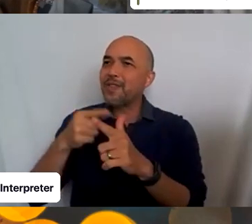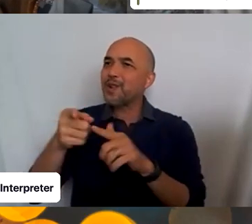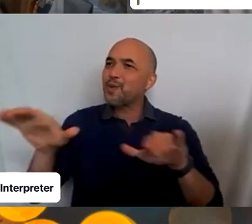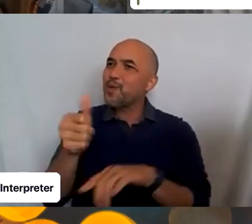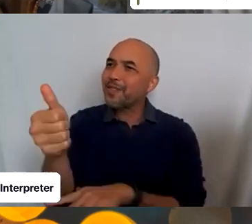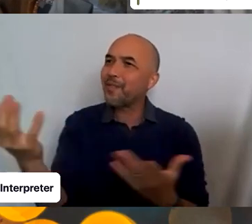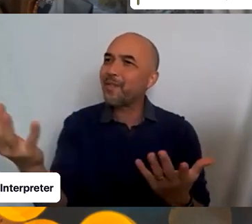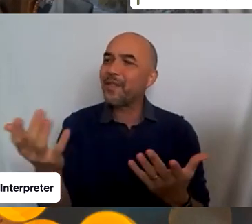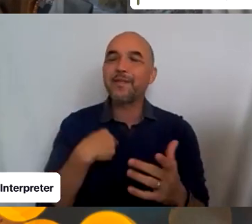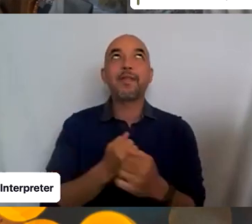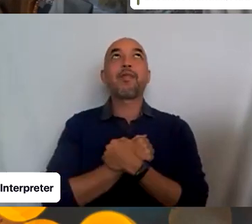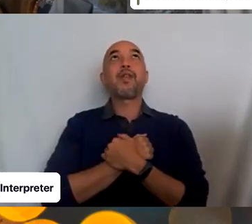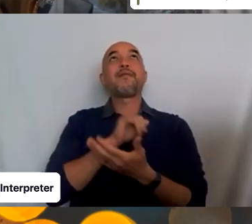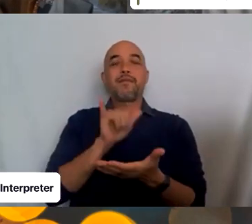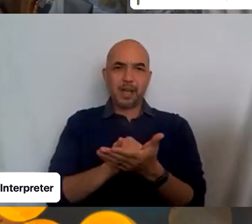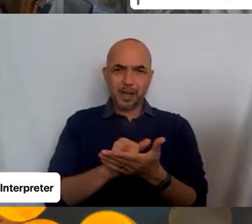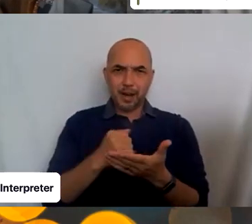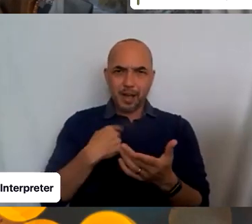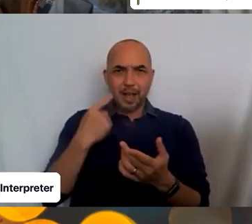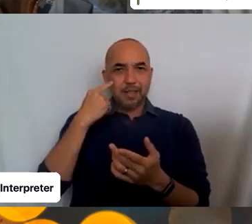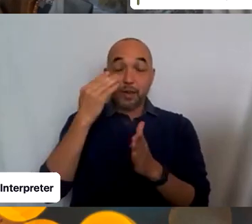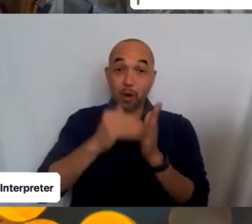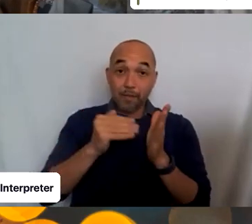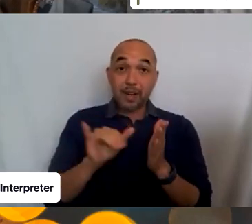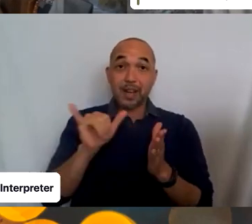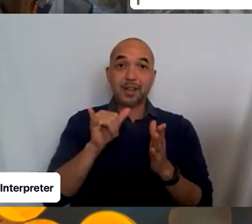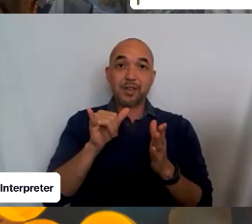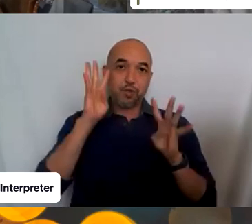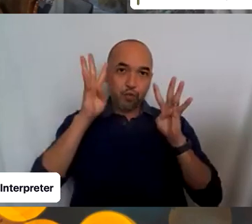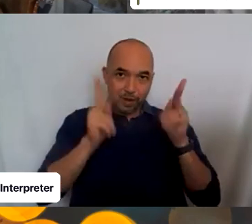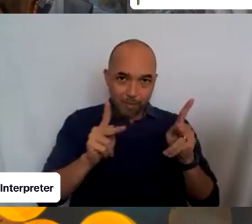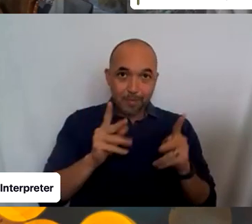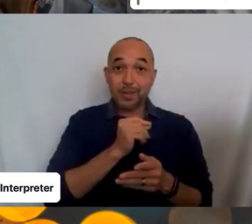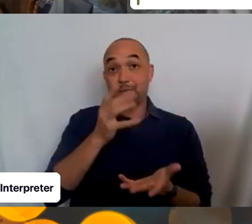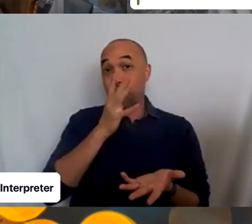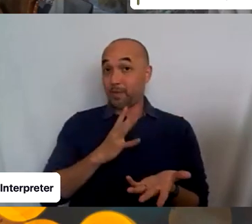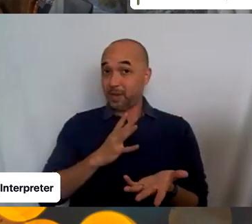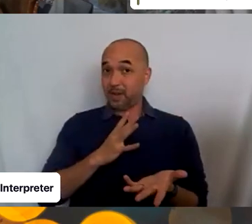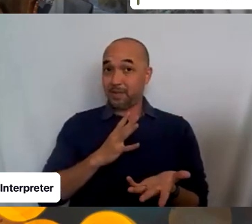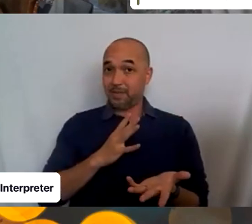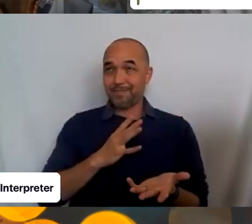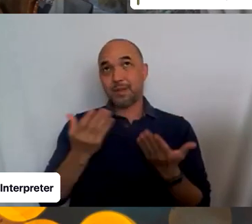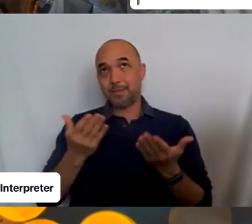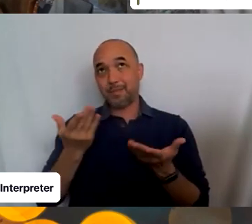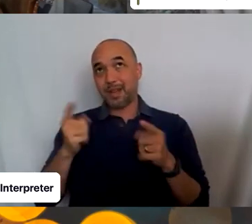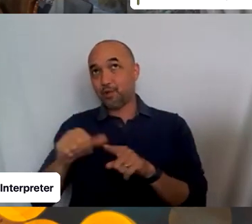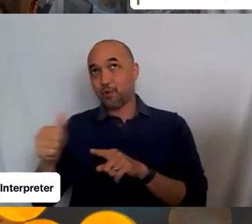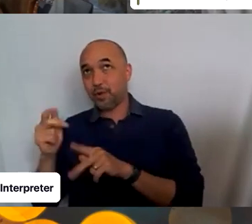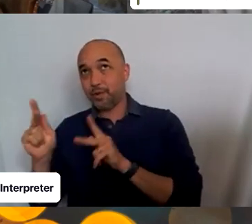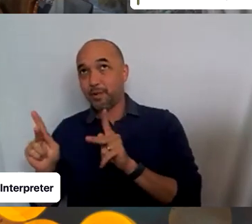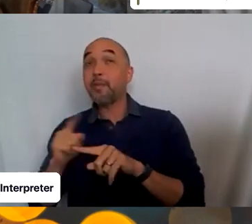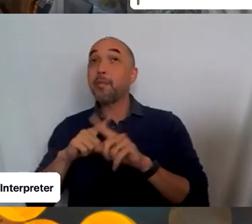because I think often as creatives and as women, I'm sure it happens across the board, but I know as an